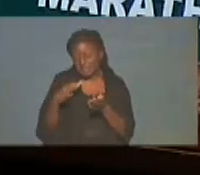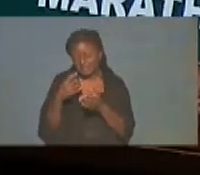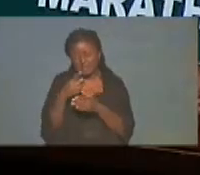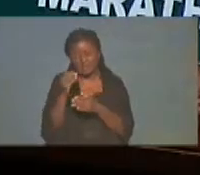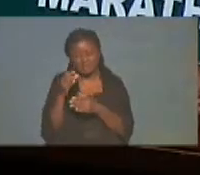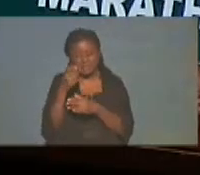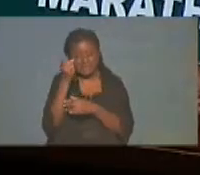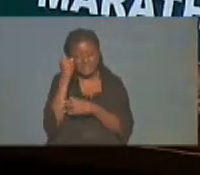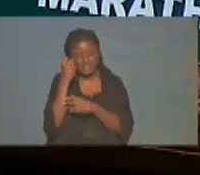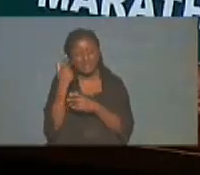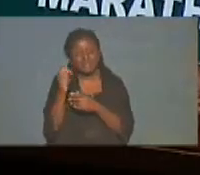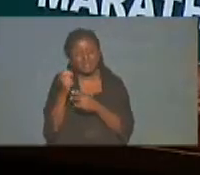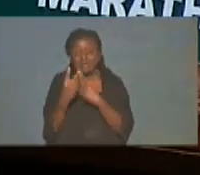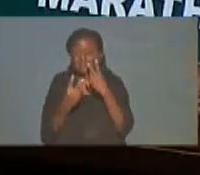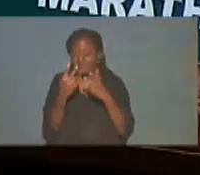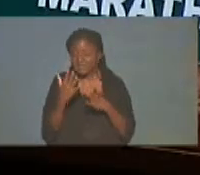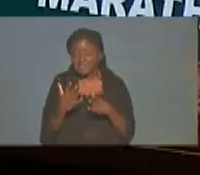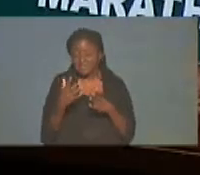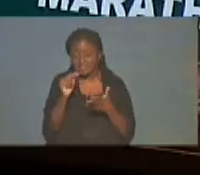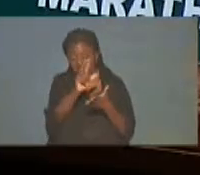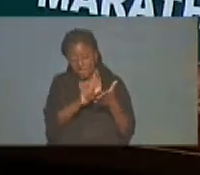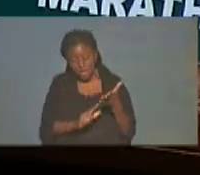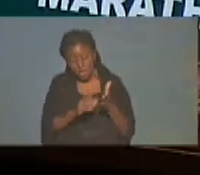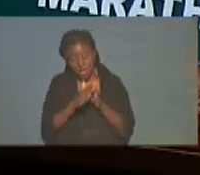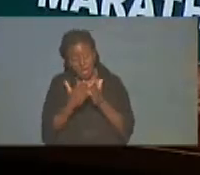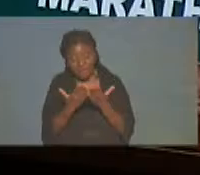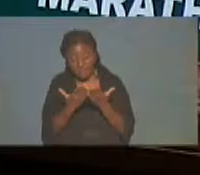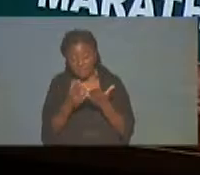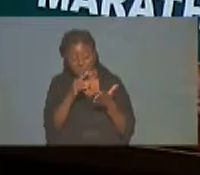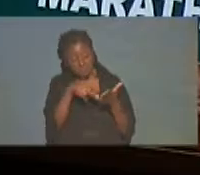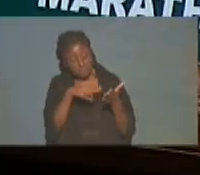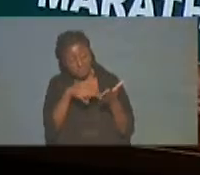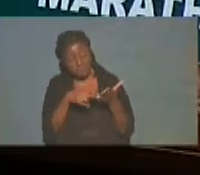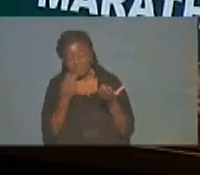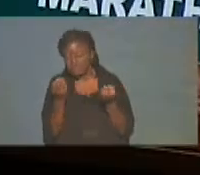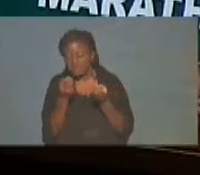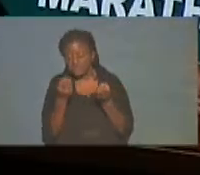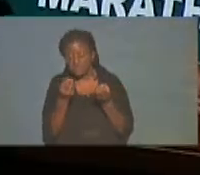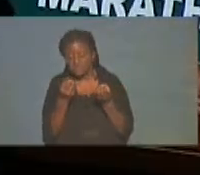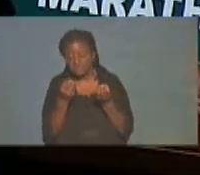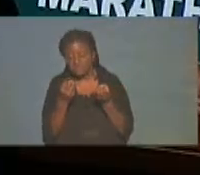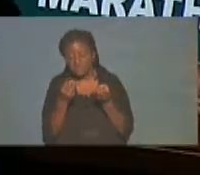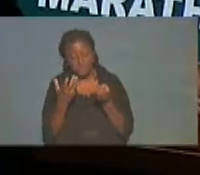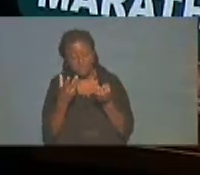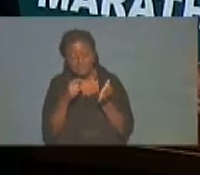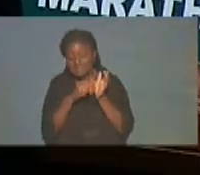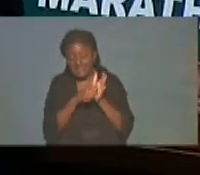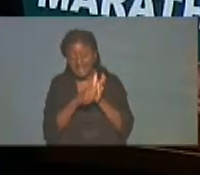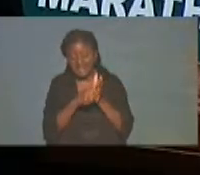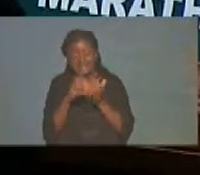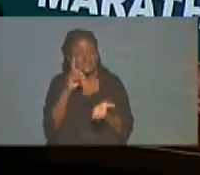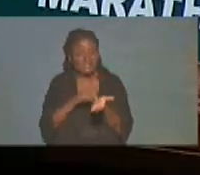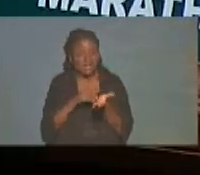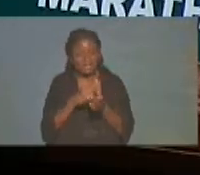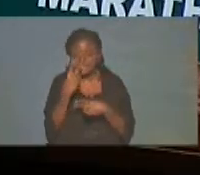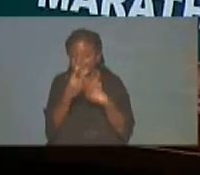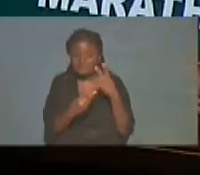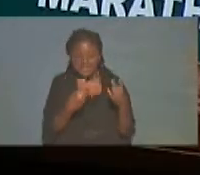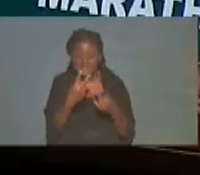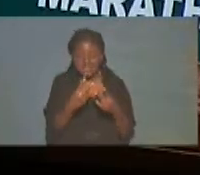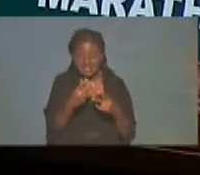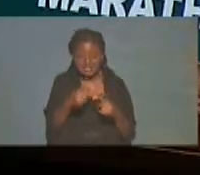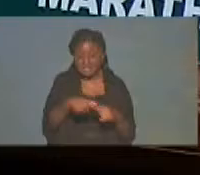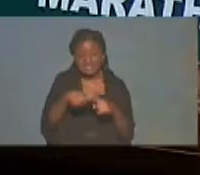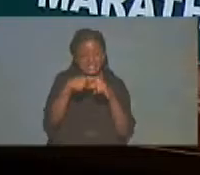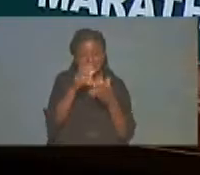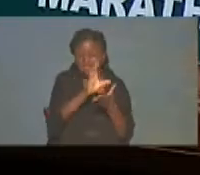reviewed, and there is no record of any physician having visited the center. It was therefore impossible for the physician to have examined